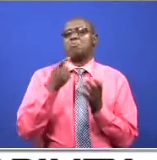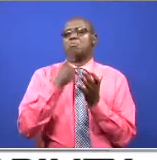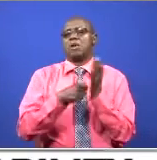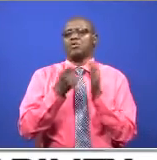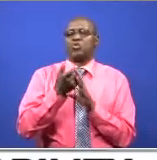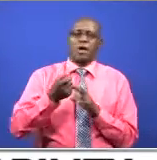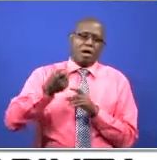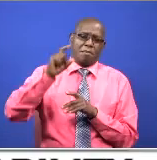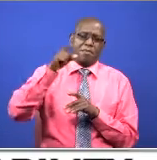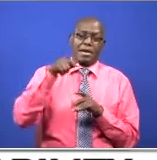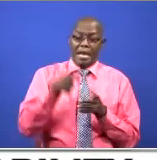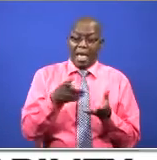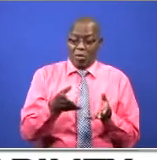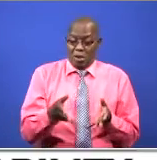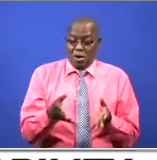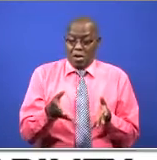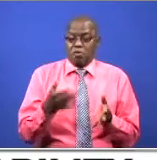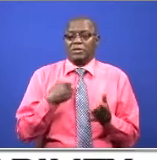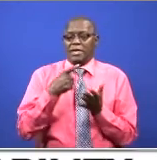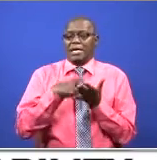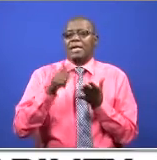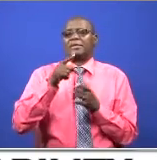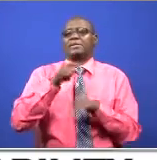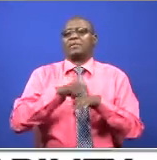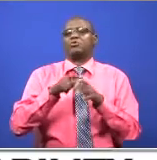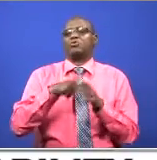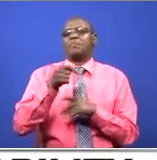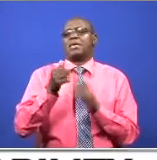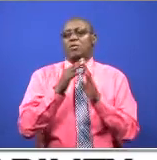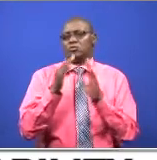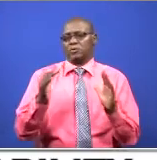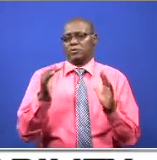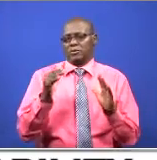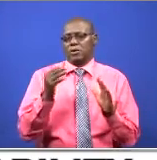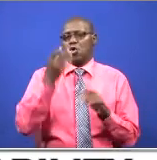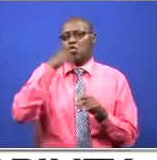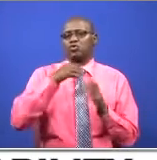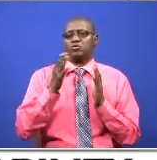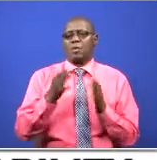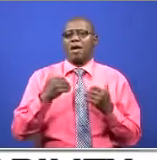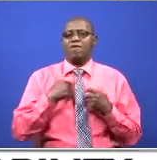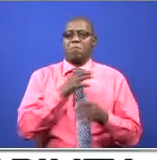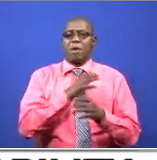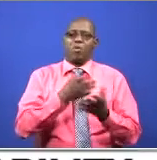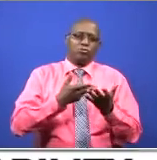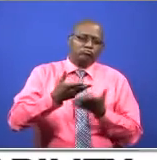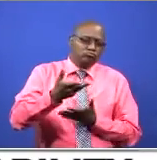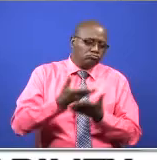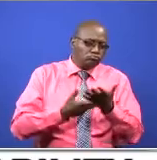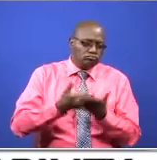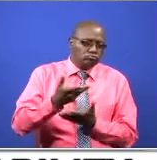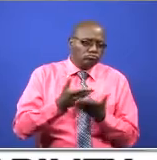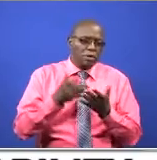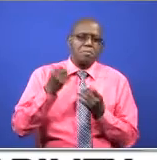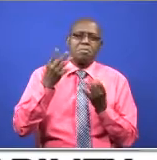is the right time to buy, because at this time, the consumer has a power to negotiate. Many companies are willing to negotiate,